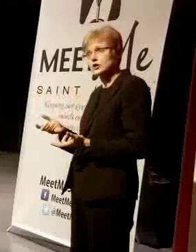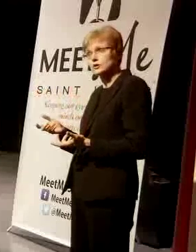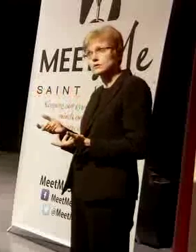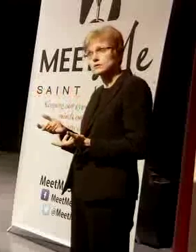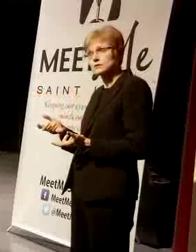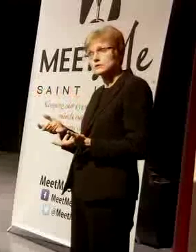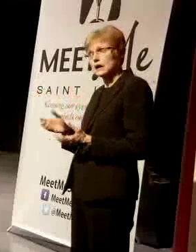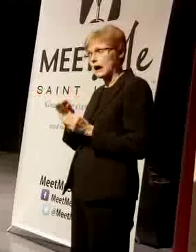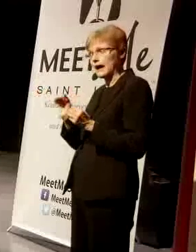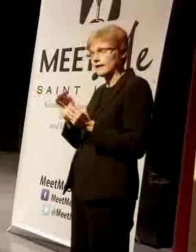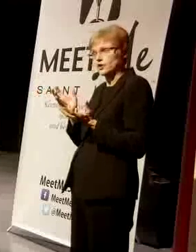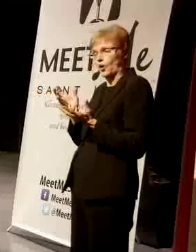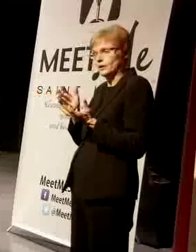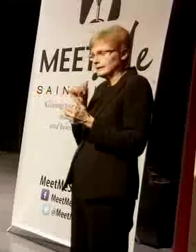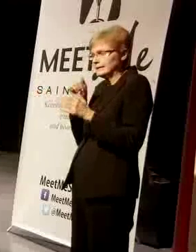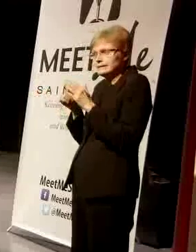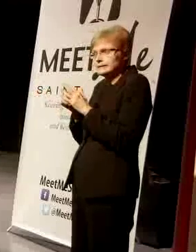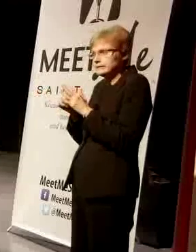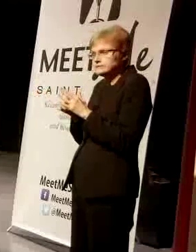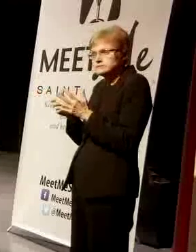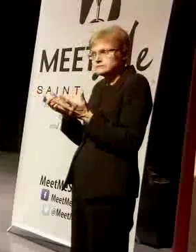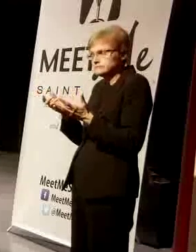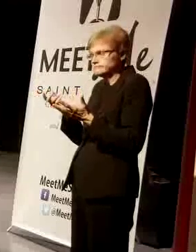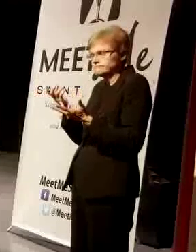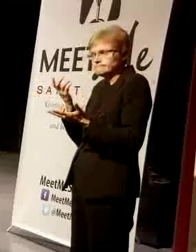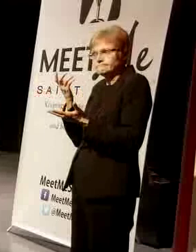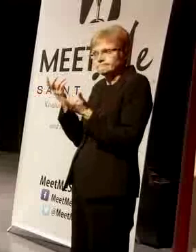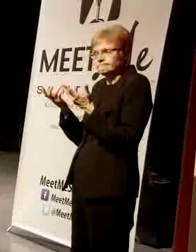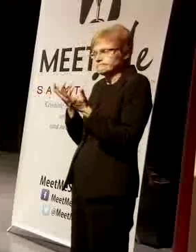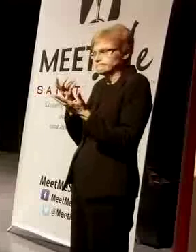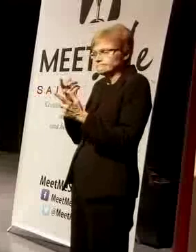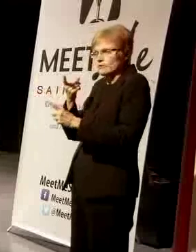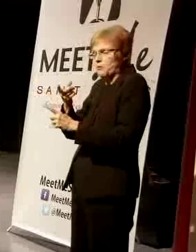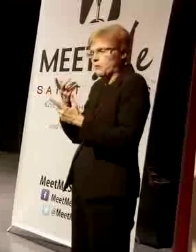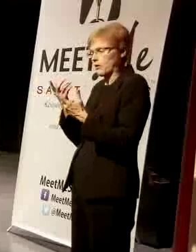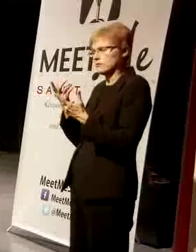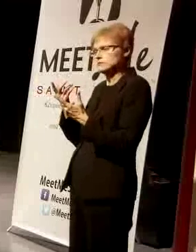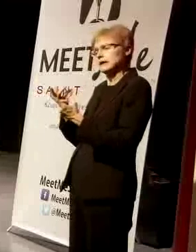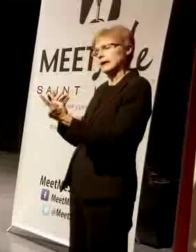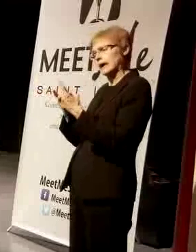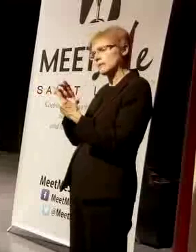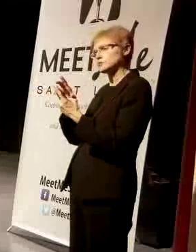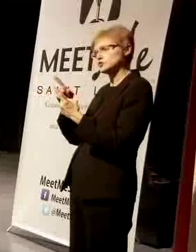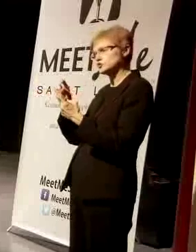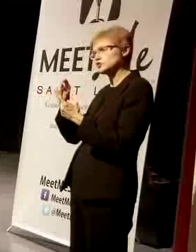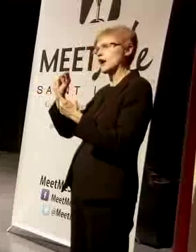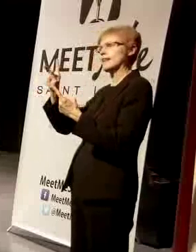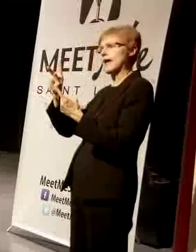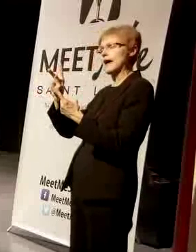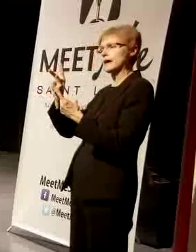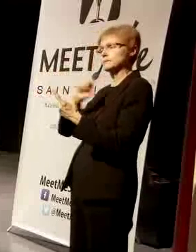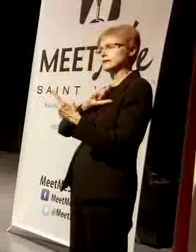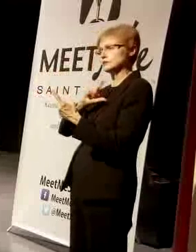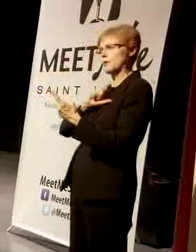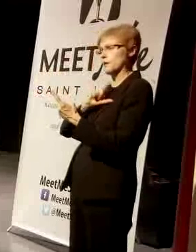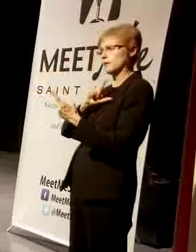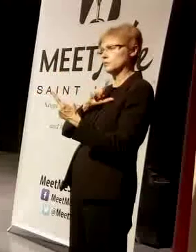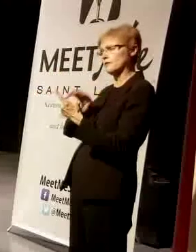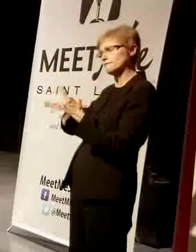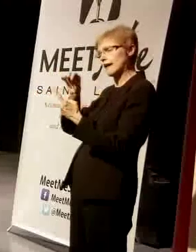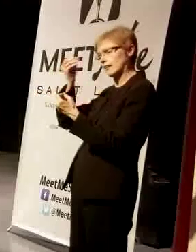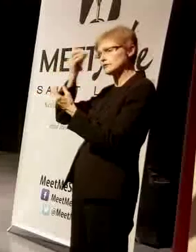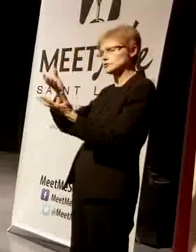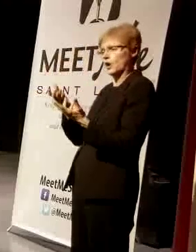axe to grind. Come to the Charlotte Police Department, I'll look it up. You know what? And maybe you'll send me a Christmas card. I'll send you one. I'm not the bad